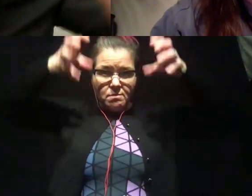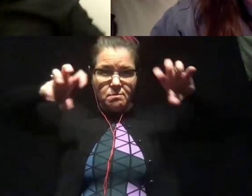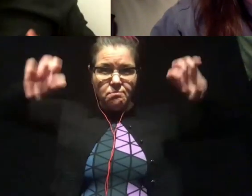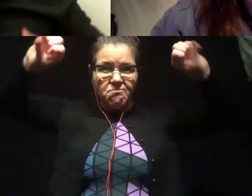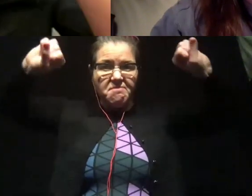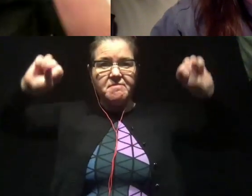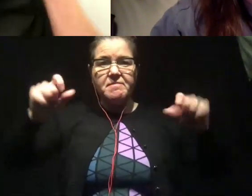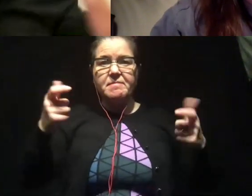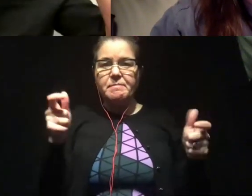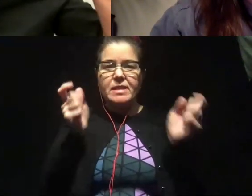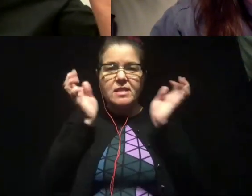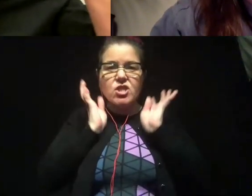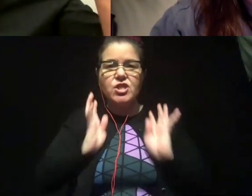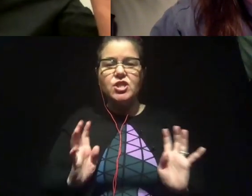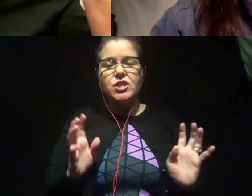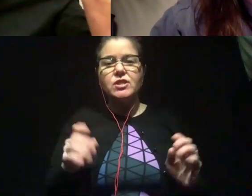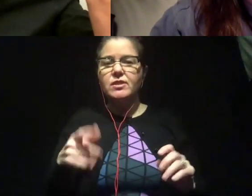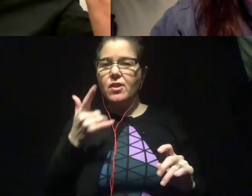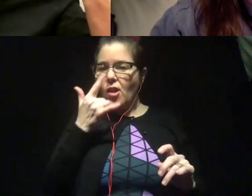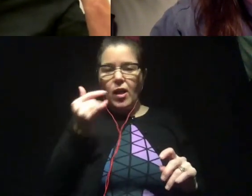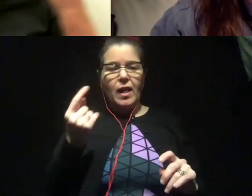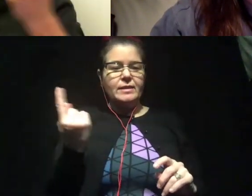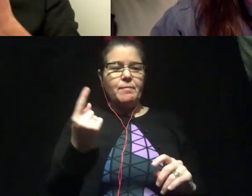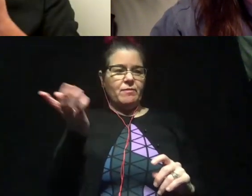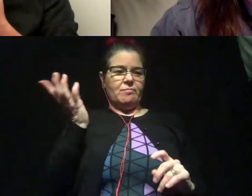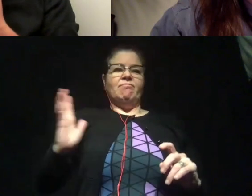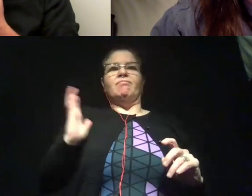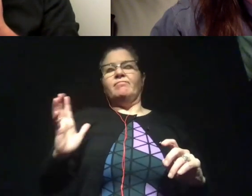they're really furry and they've got these horns. They look like something out of an ice age.